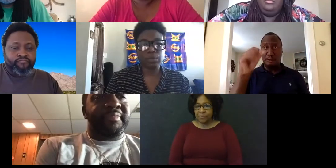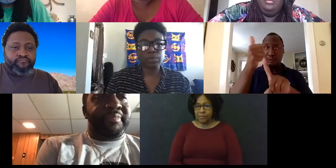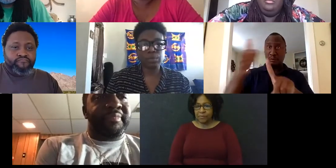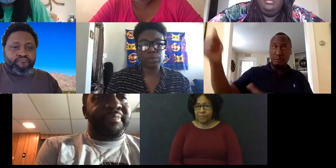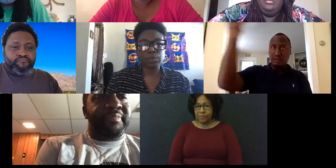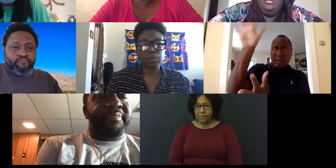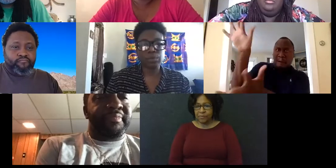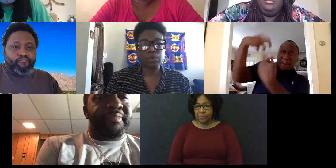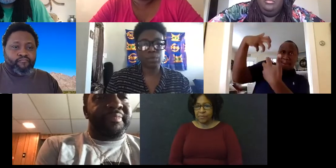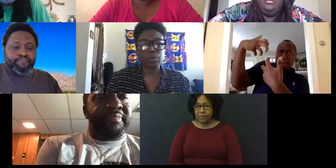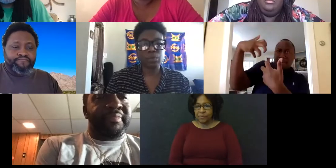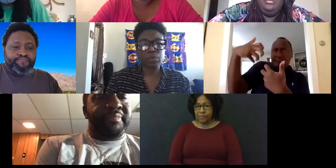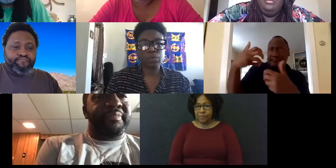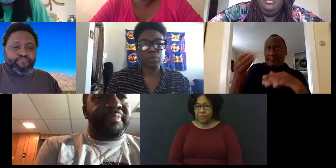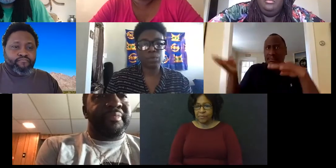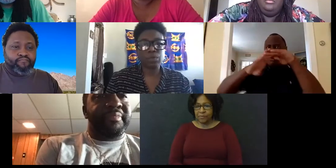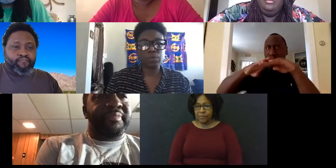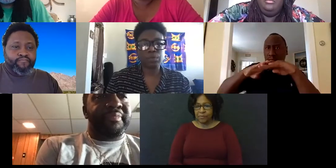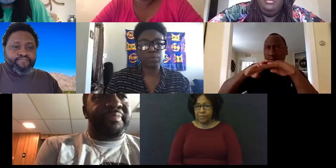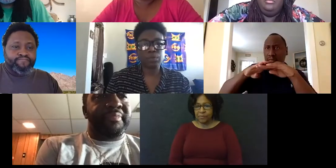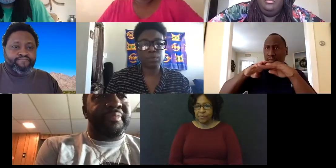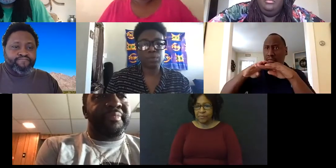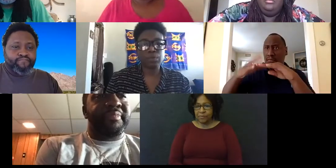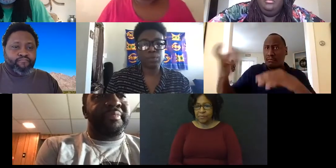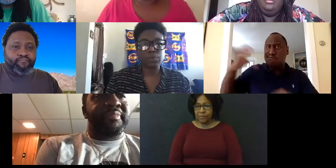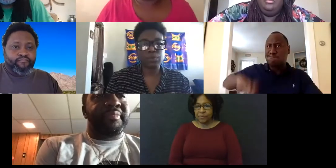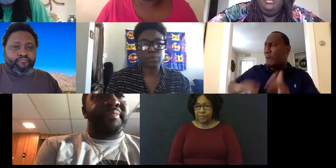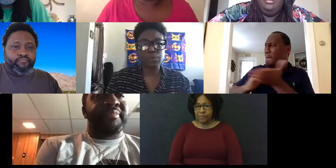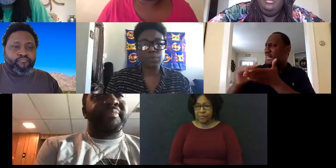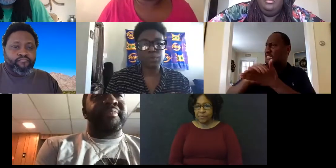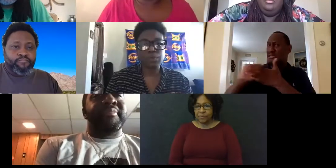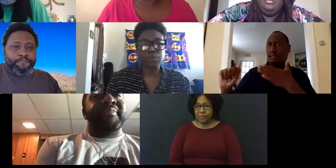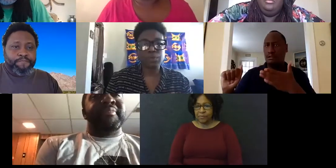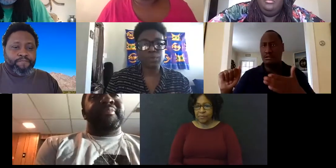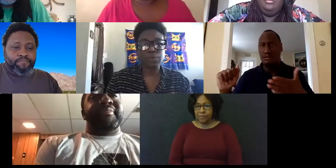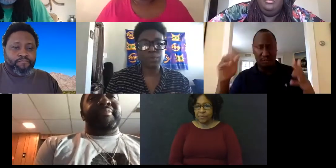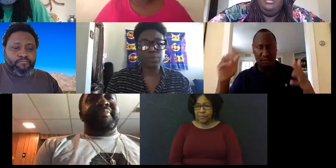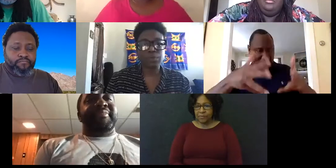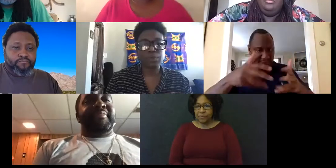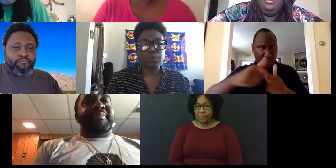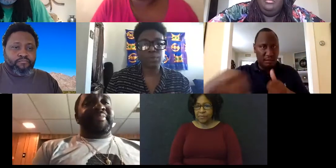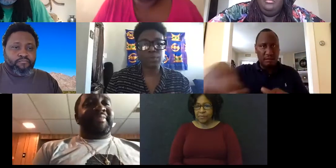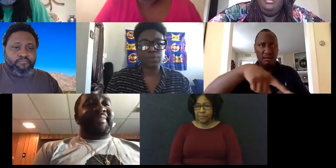mean, I'm sorry, my computer froze again. Jackie, would you speak for him, please?